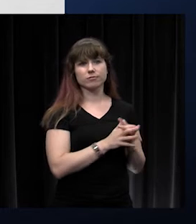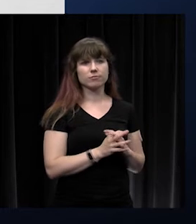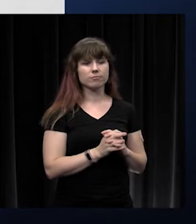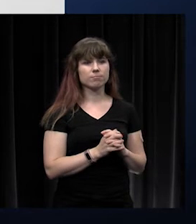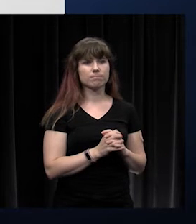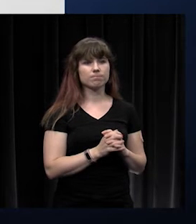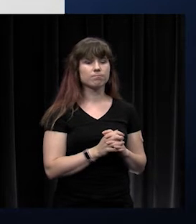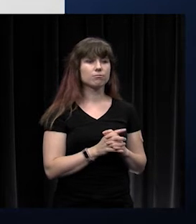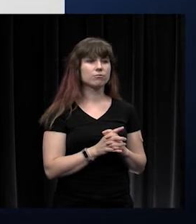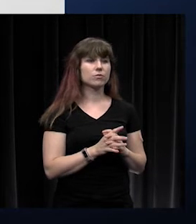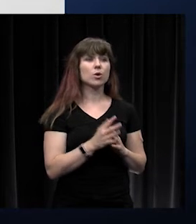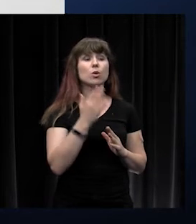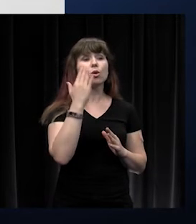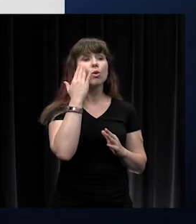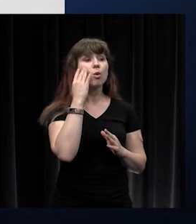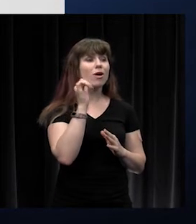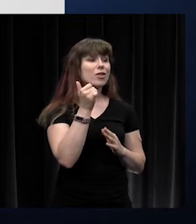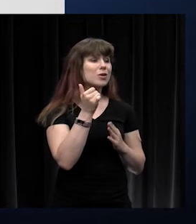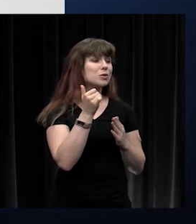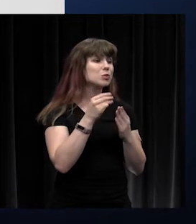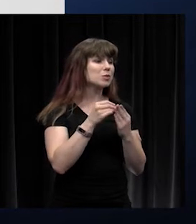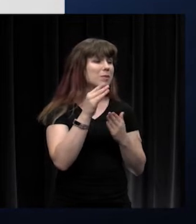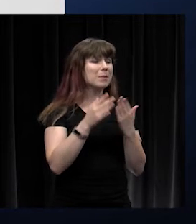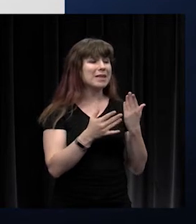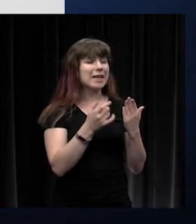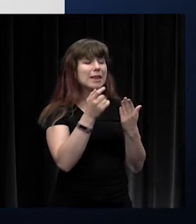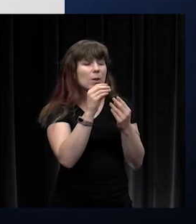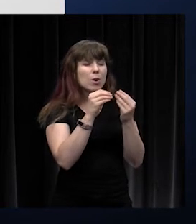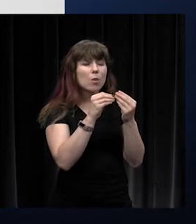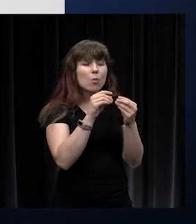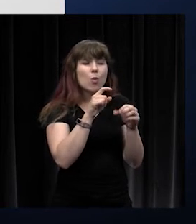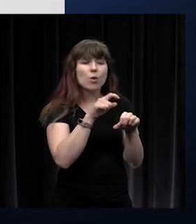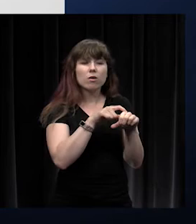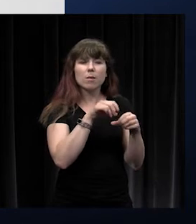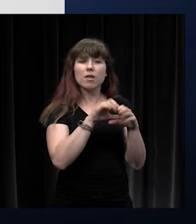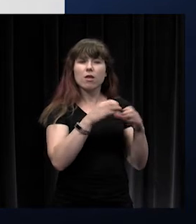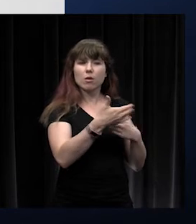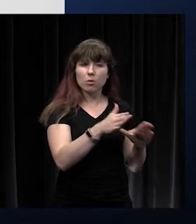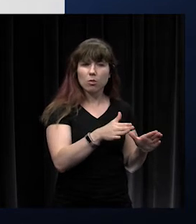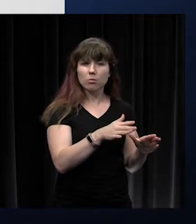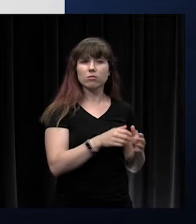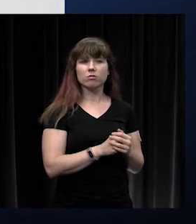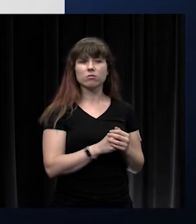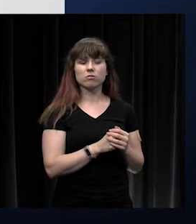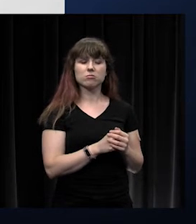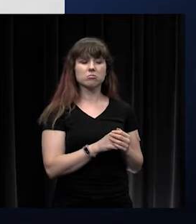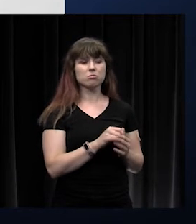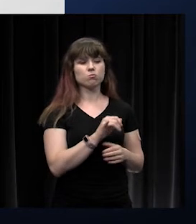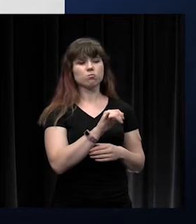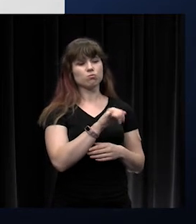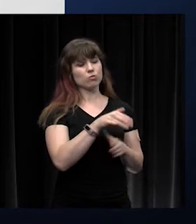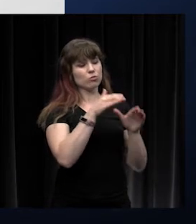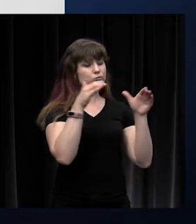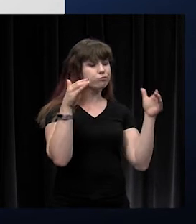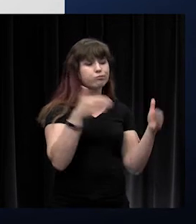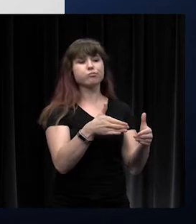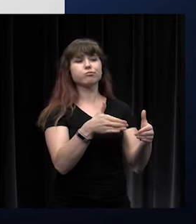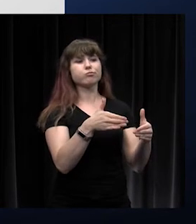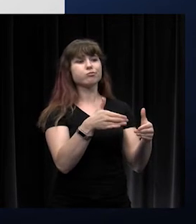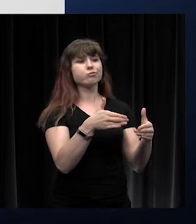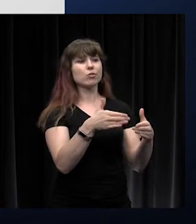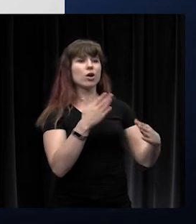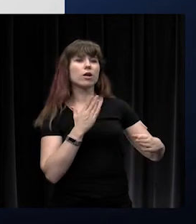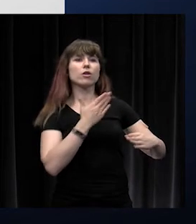So we know some students just need a little bit more time. And so during this summer school session, we focus on intervention